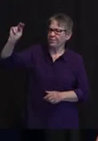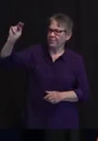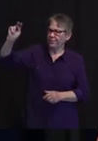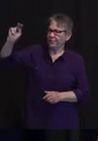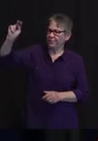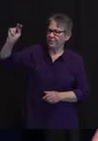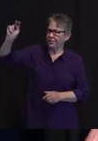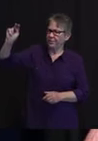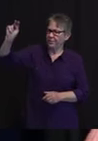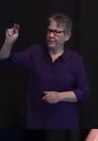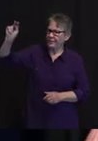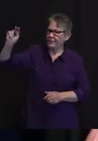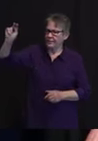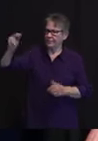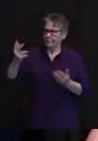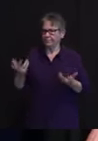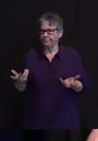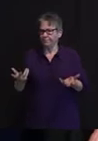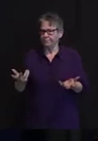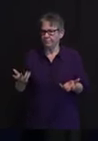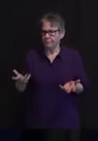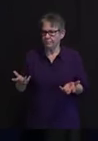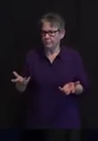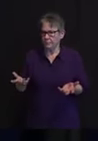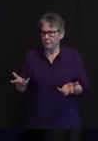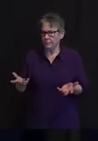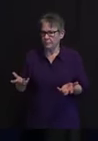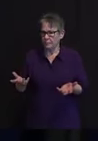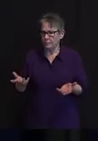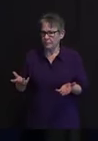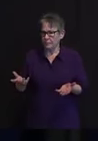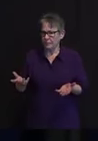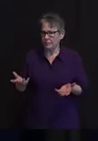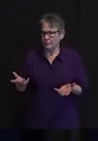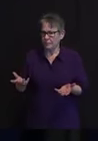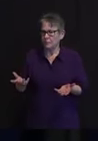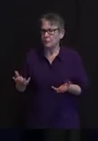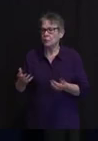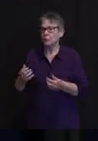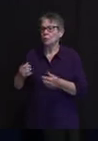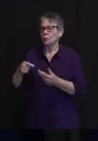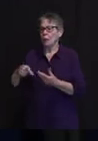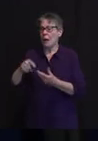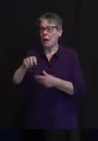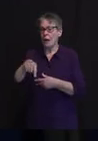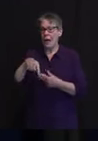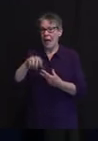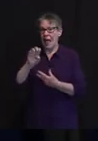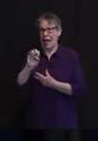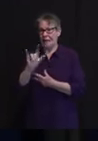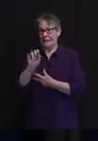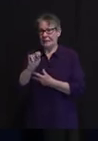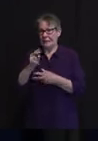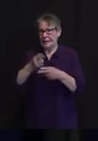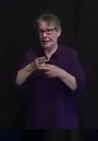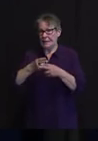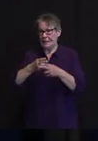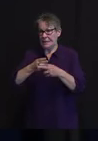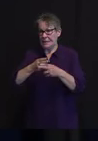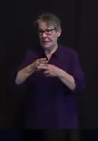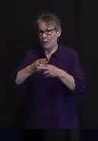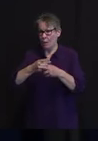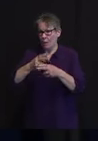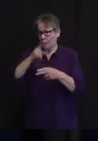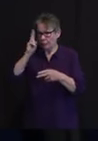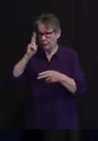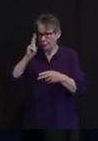starts to build down in Edison at the convention center. So we're being as dynamic and as fluid with reallocating staffing around the state,